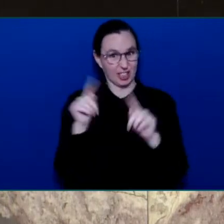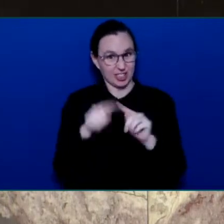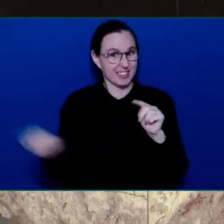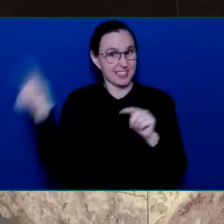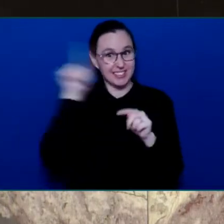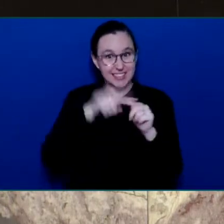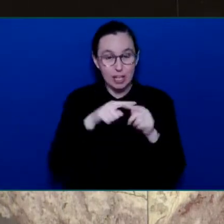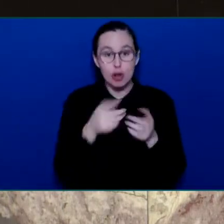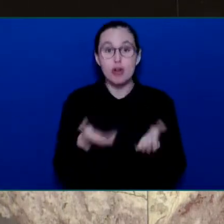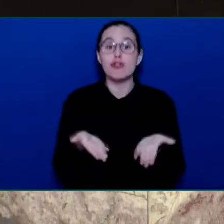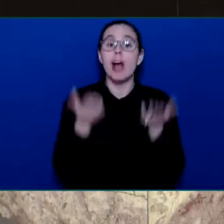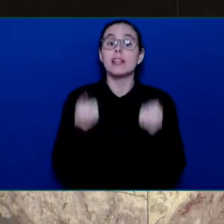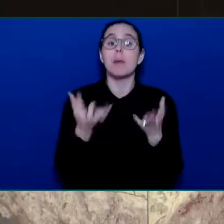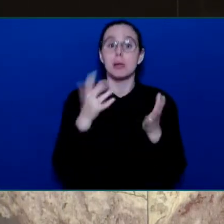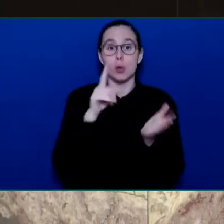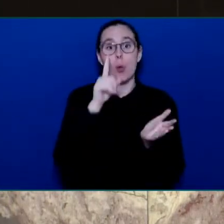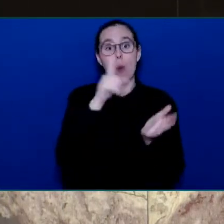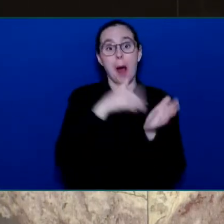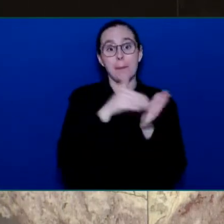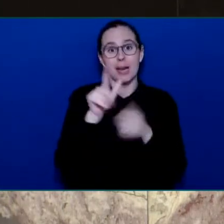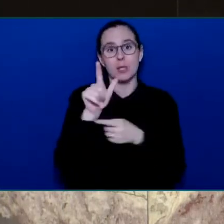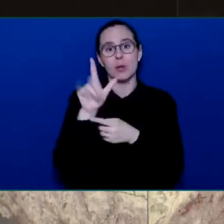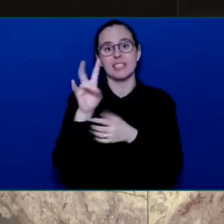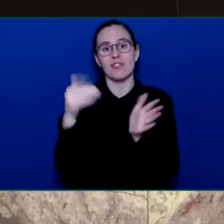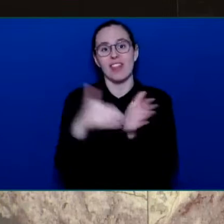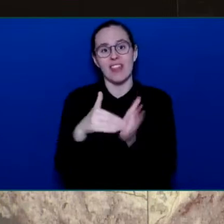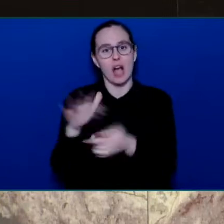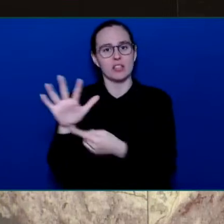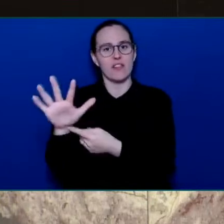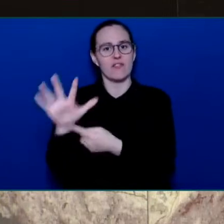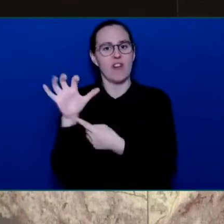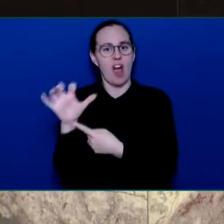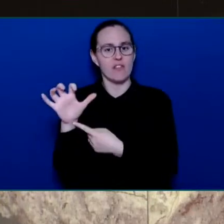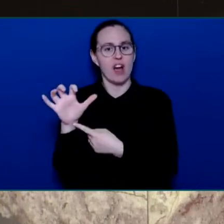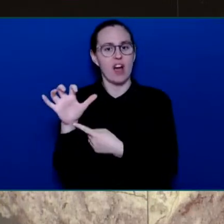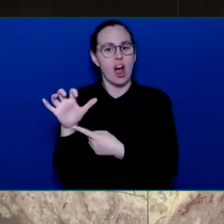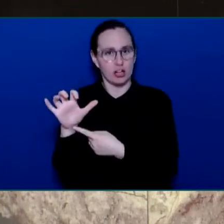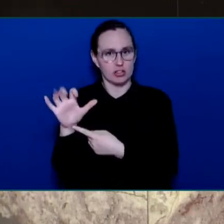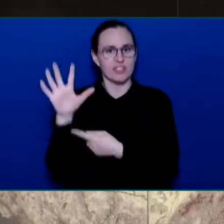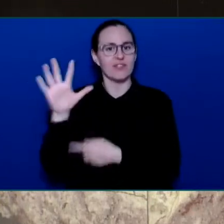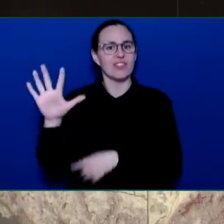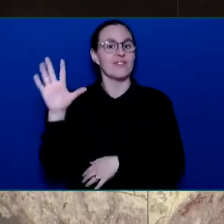$1,027,559.46. I hope the House will join me in congratulating and thanking all of the riders and everyone who participated.